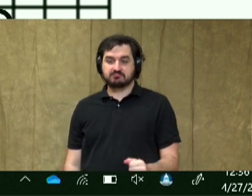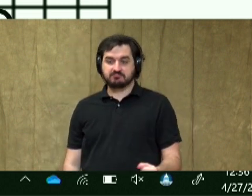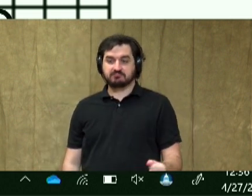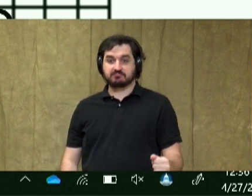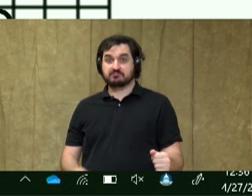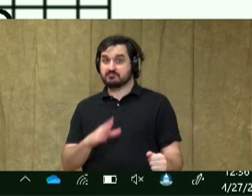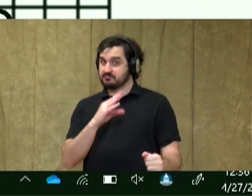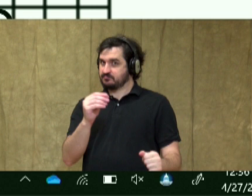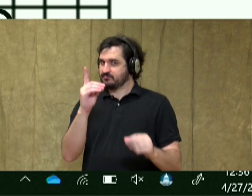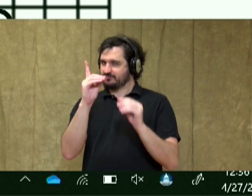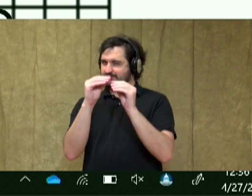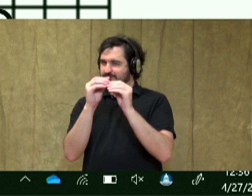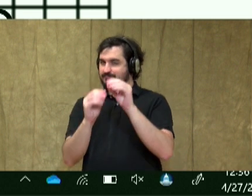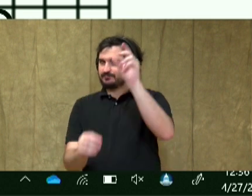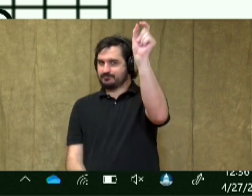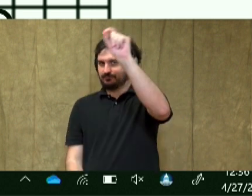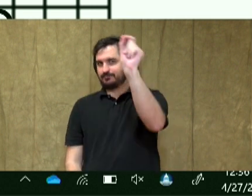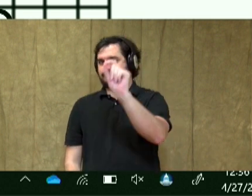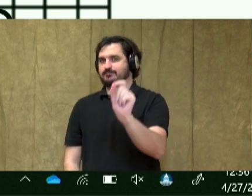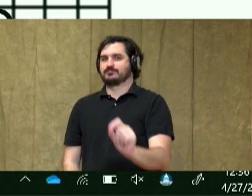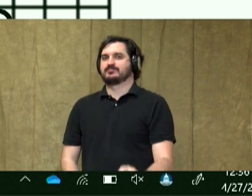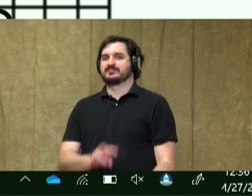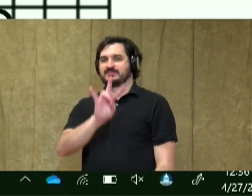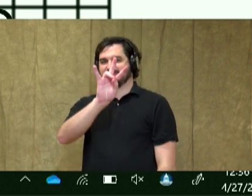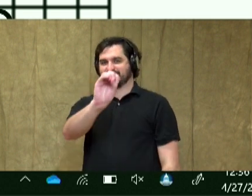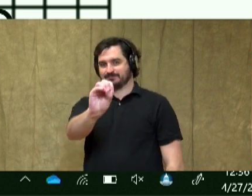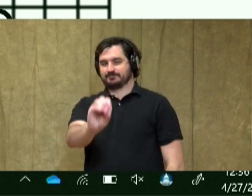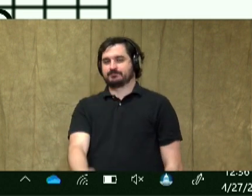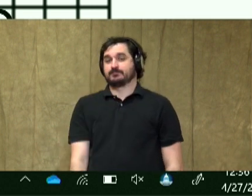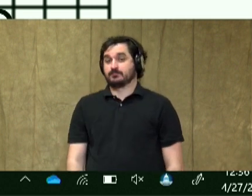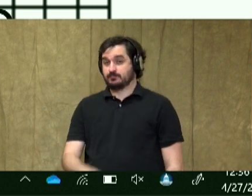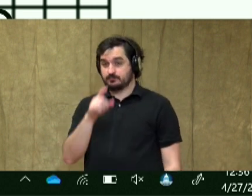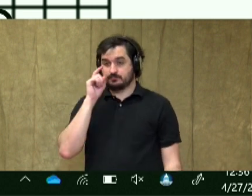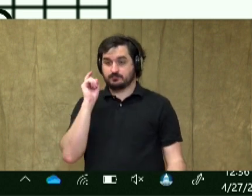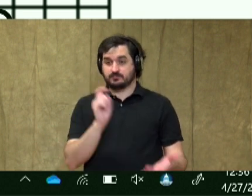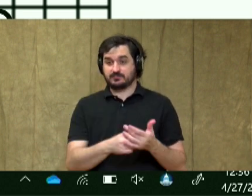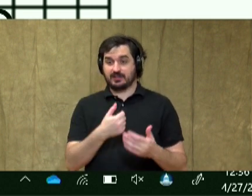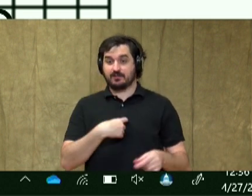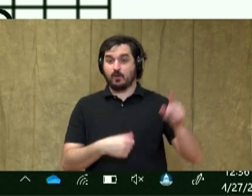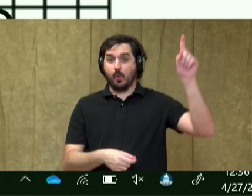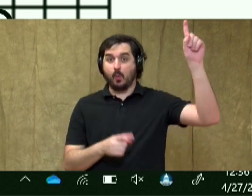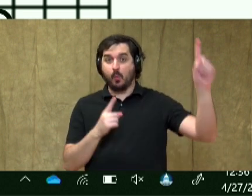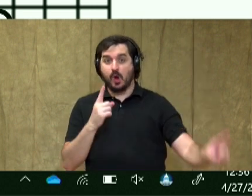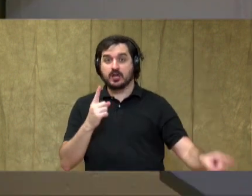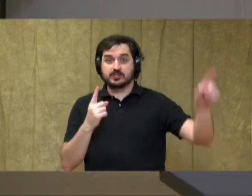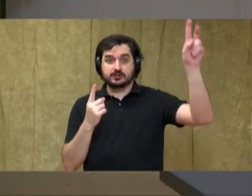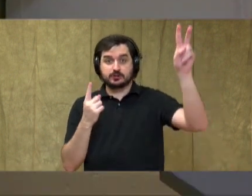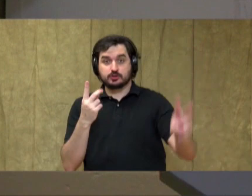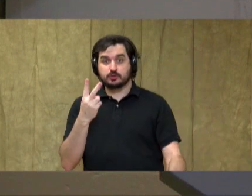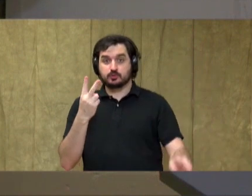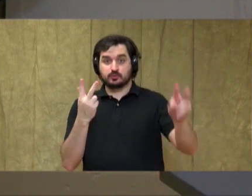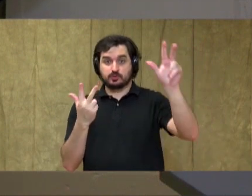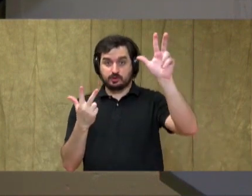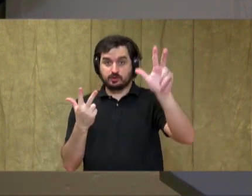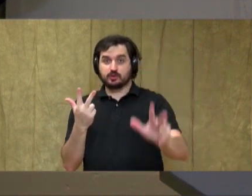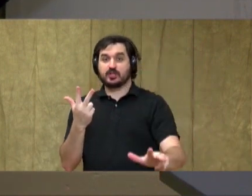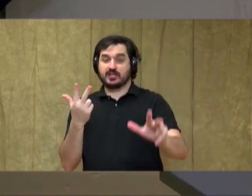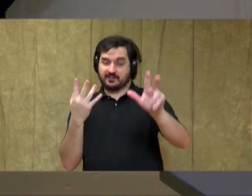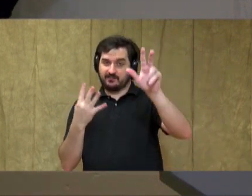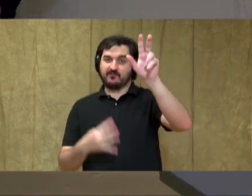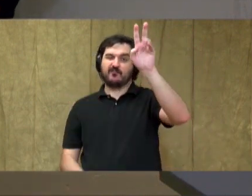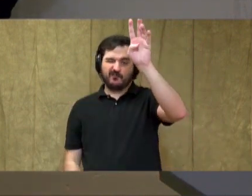and 70. Notice at my columns, I have 1, 2, 3, 4, 5,